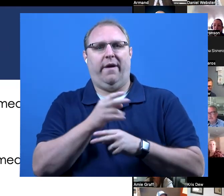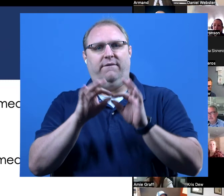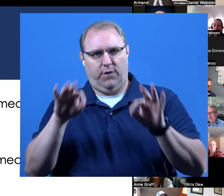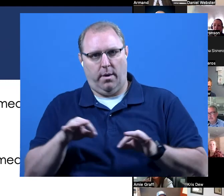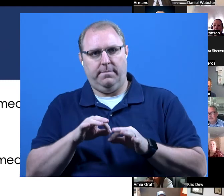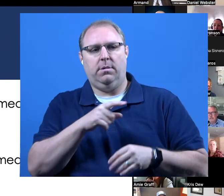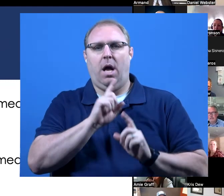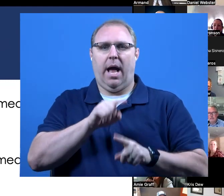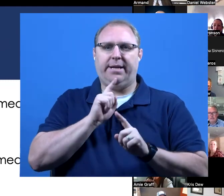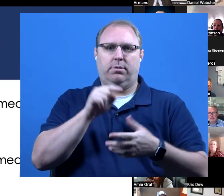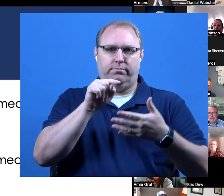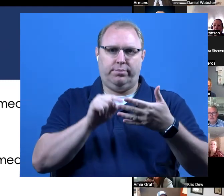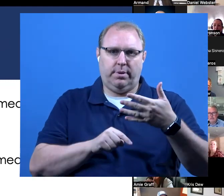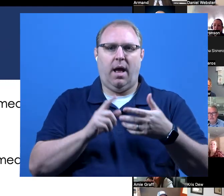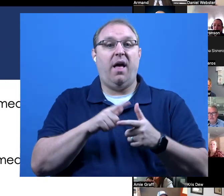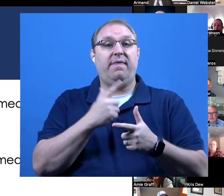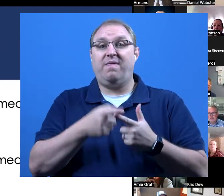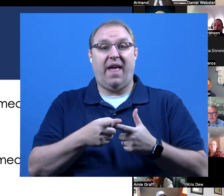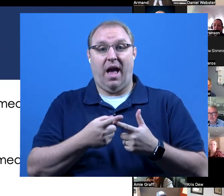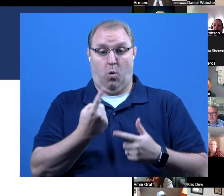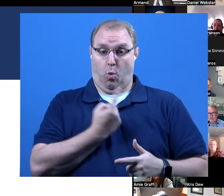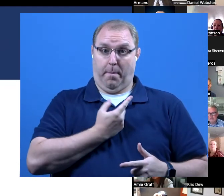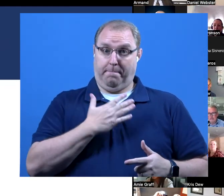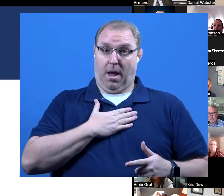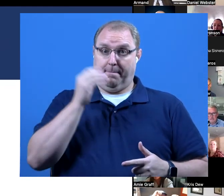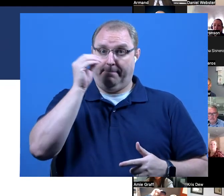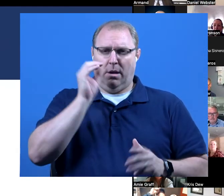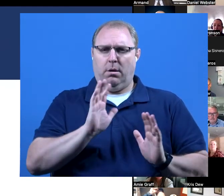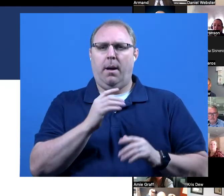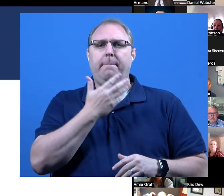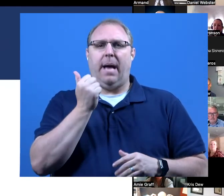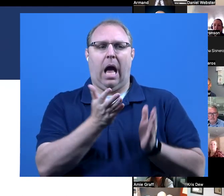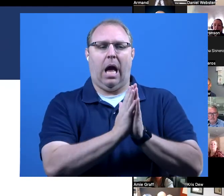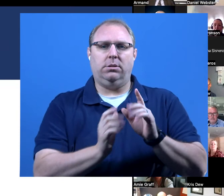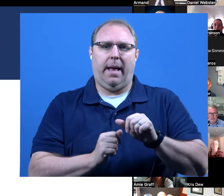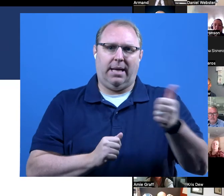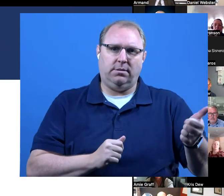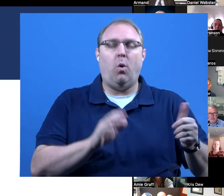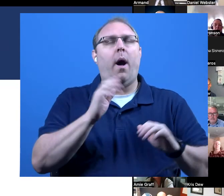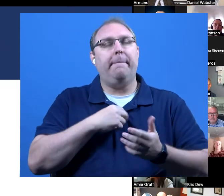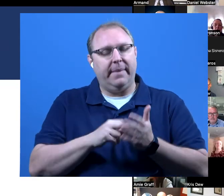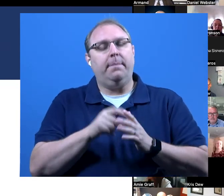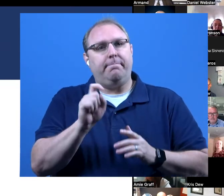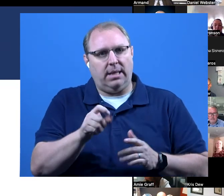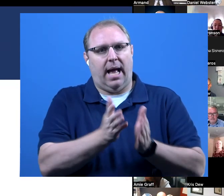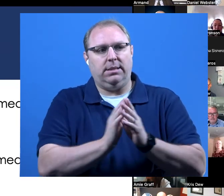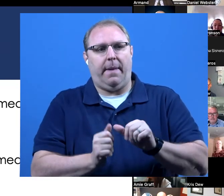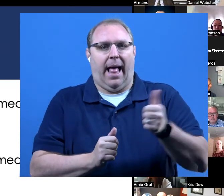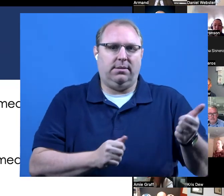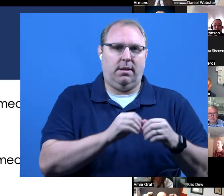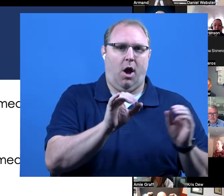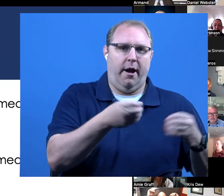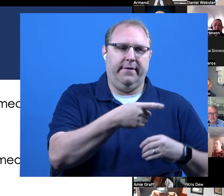which one am I controlling? Let's get. You're controlling that one. I've got this one. You're controlling. Yeah. this one. To jump into Perfect. No, you're good. You're good. Go